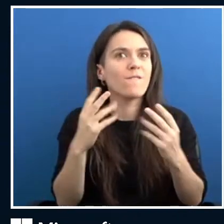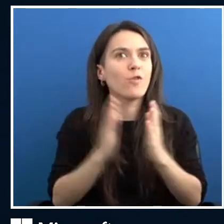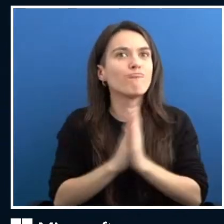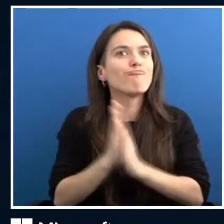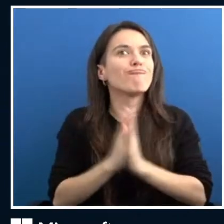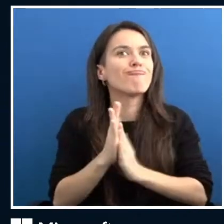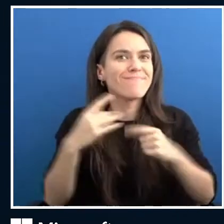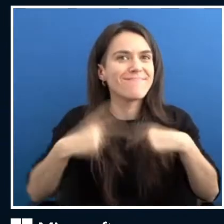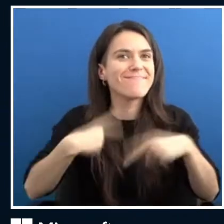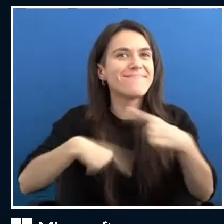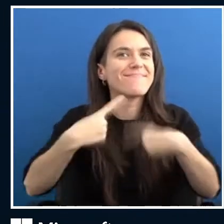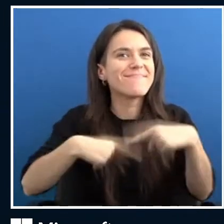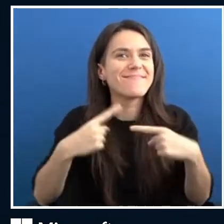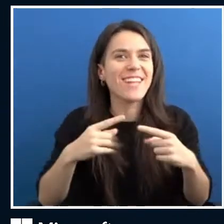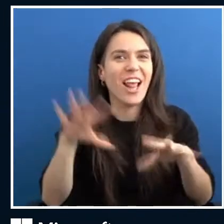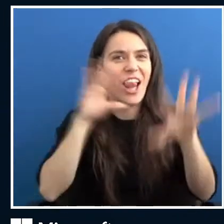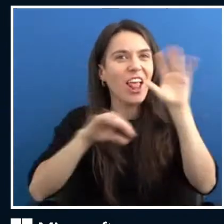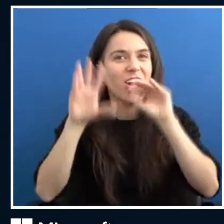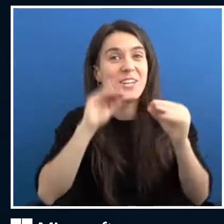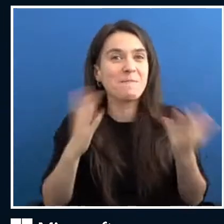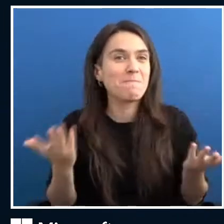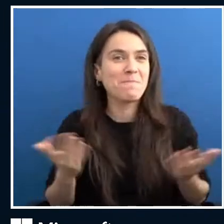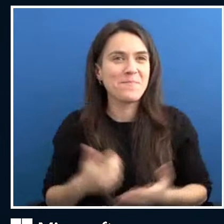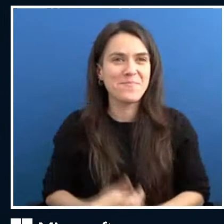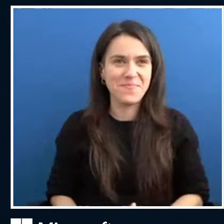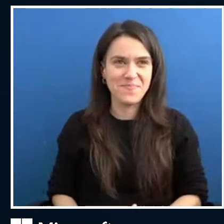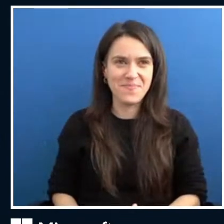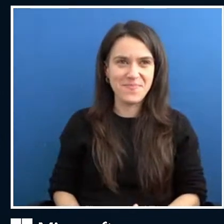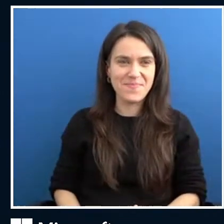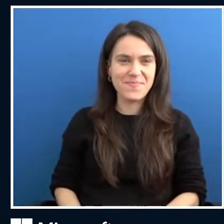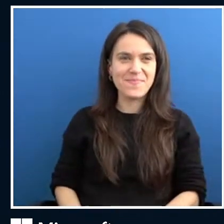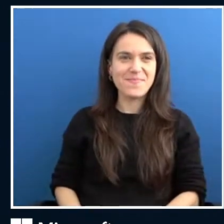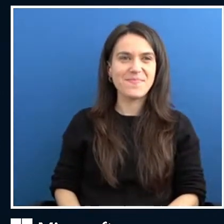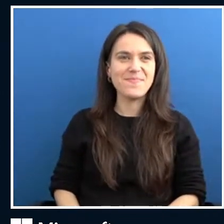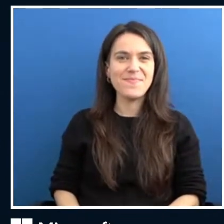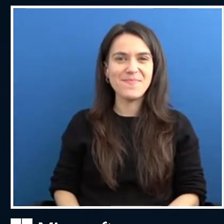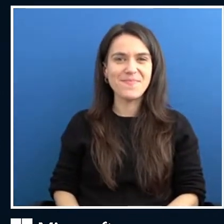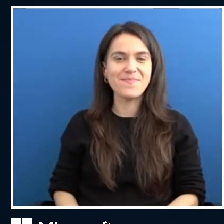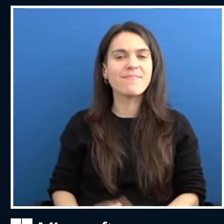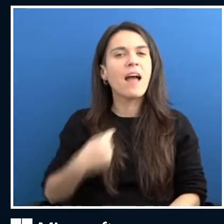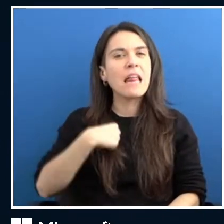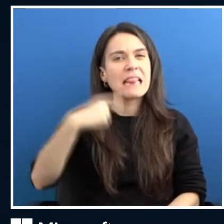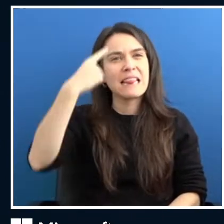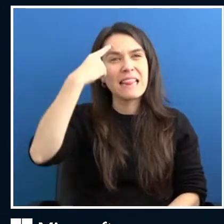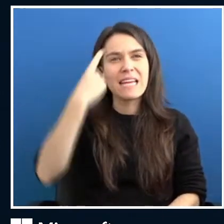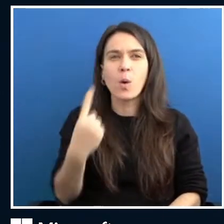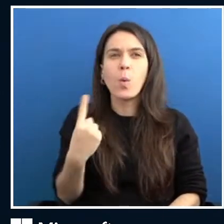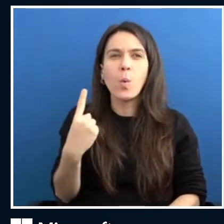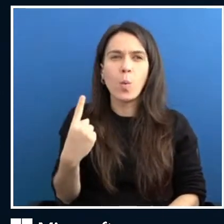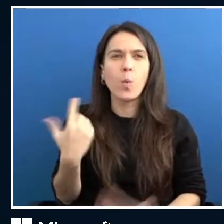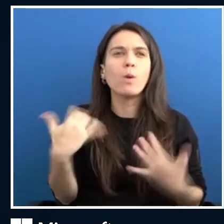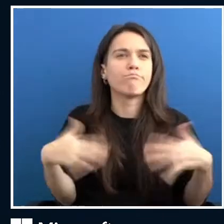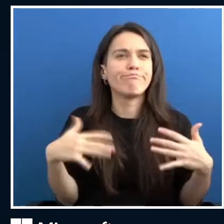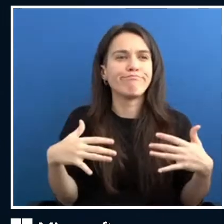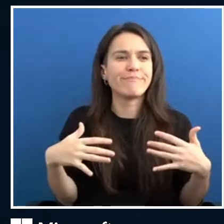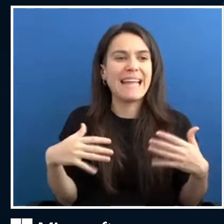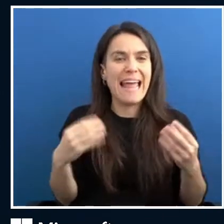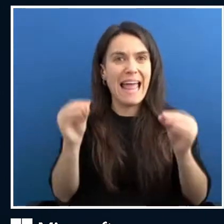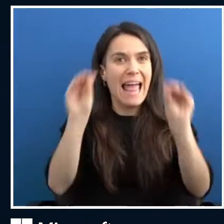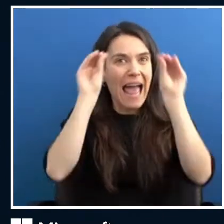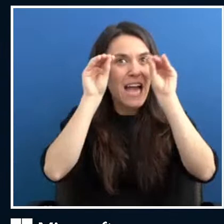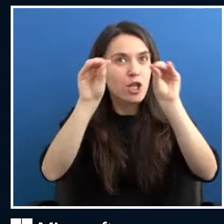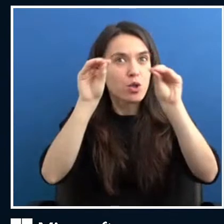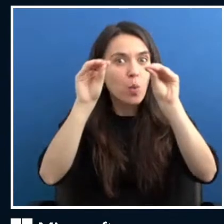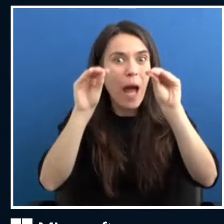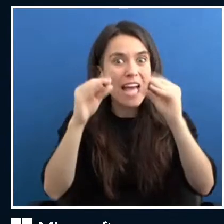Yeah, I think that one of the real key issues here is that education is undergoing a transformation, and